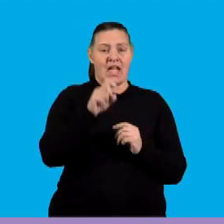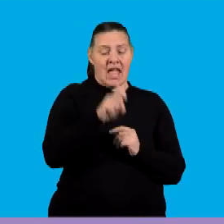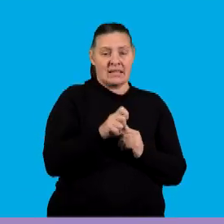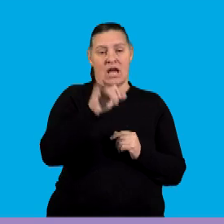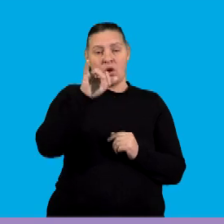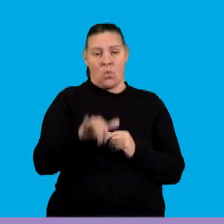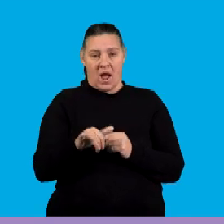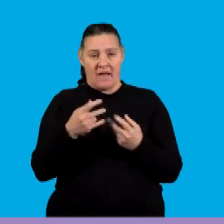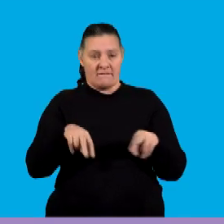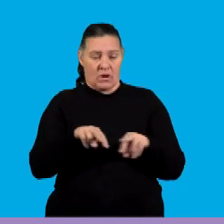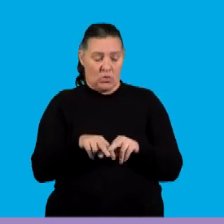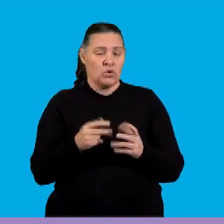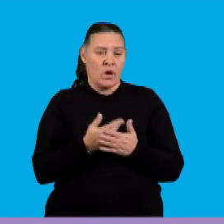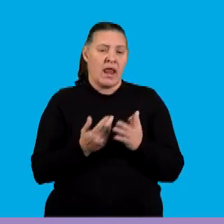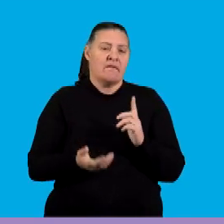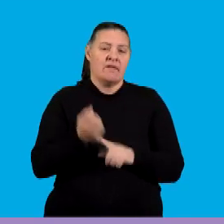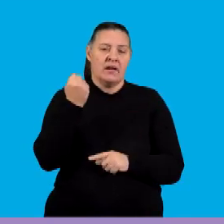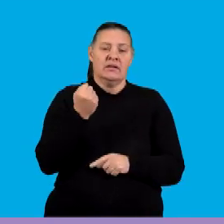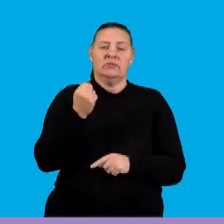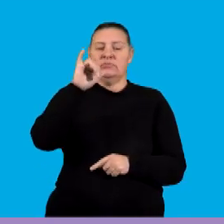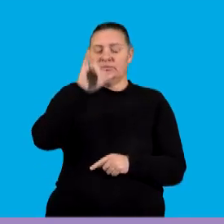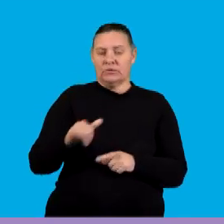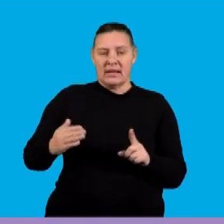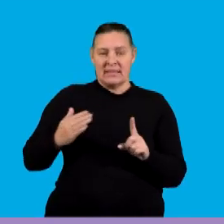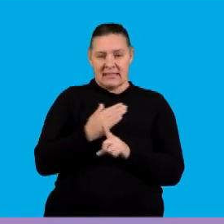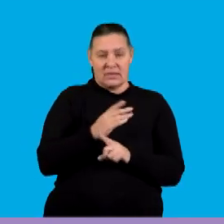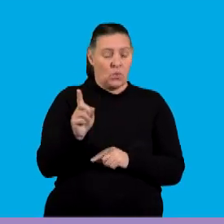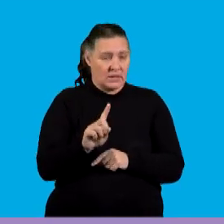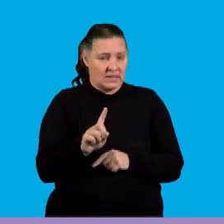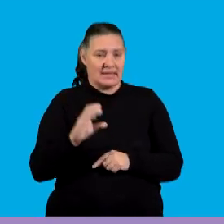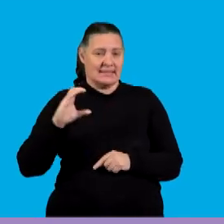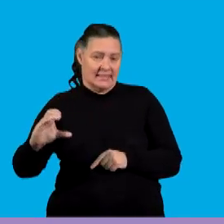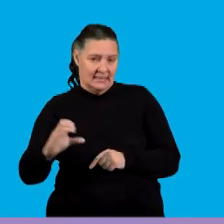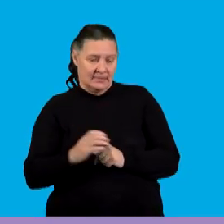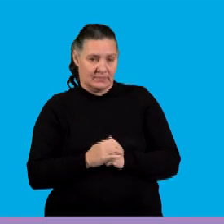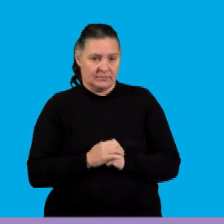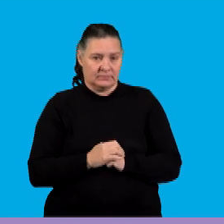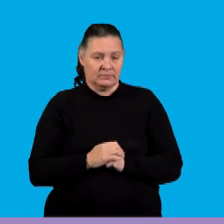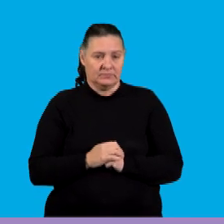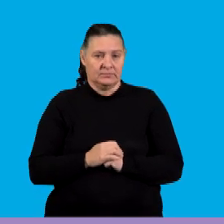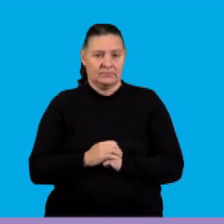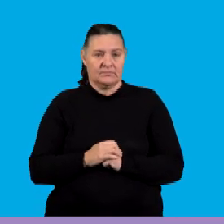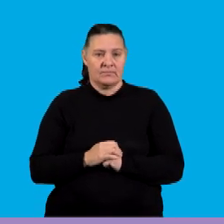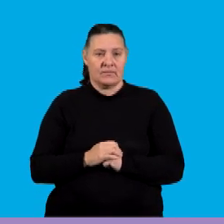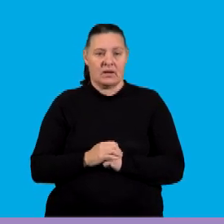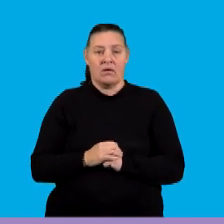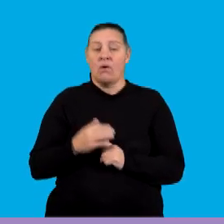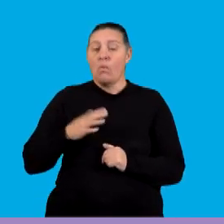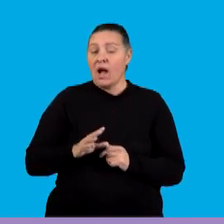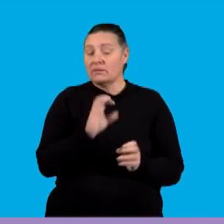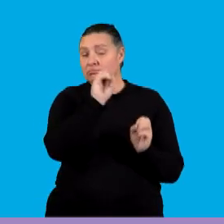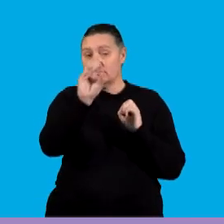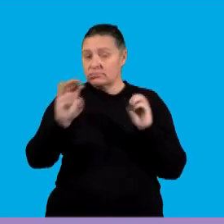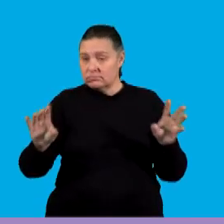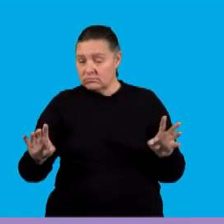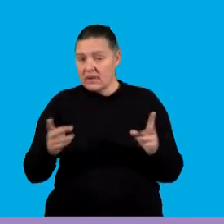the y value there so that we can find our y-intercept, which is the c. So what are we going to substitute in